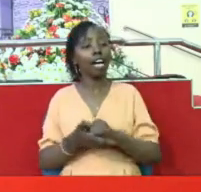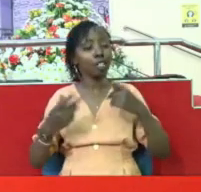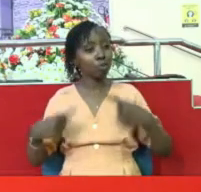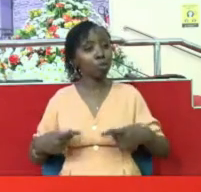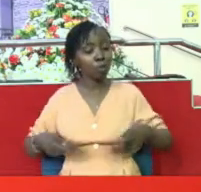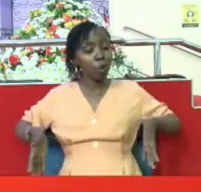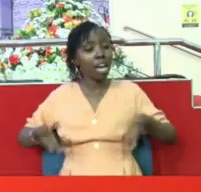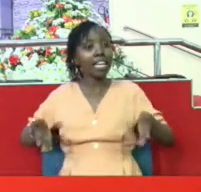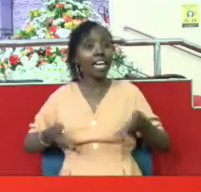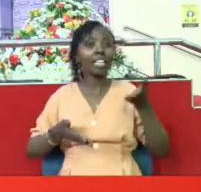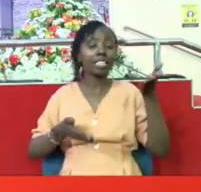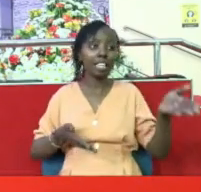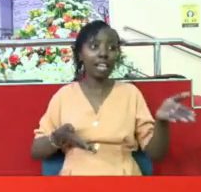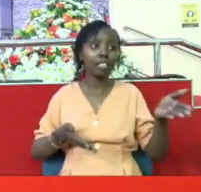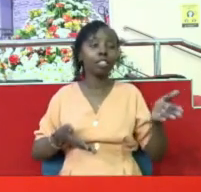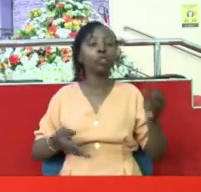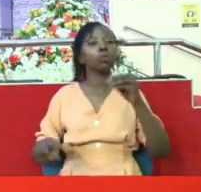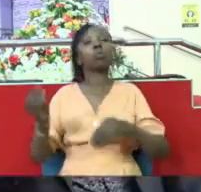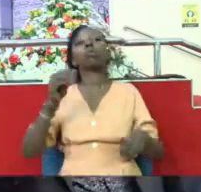Nika invite watu. Hiyo Wednesday.